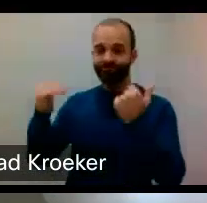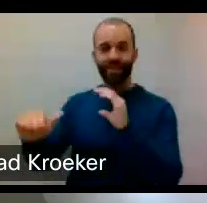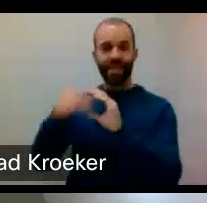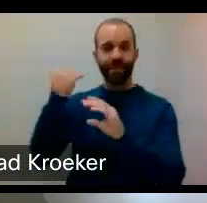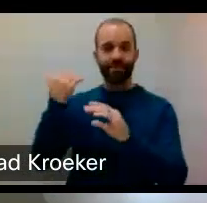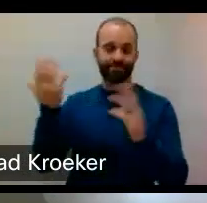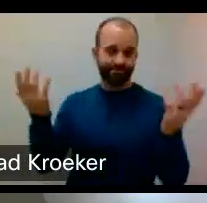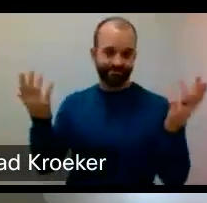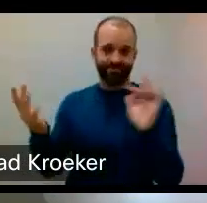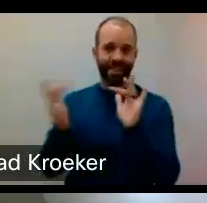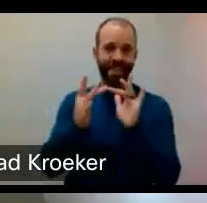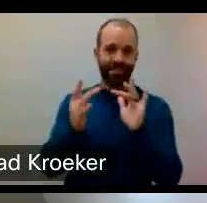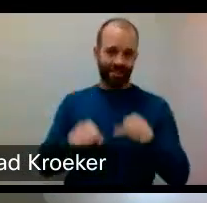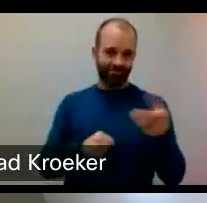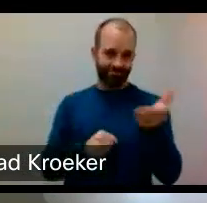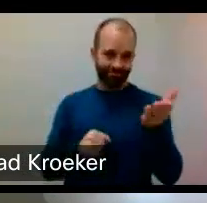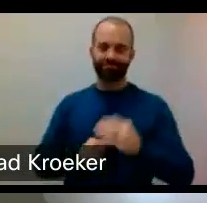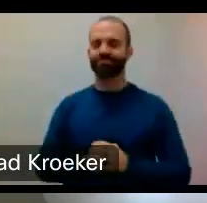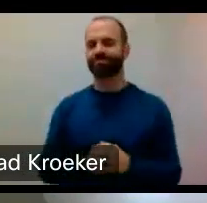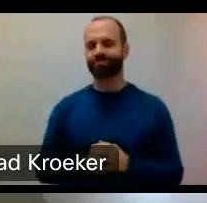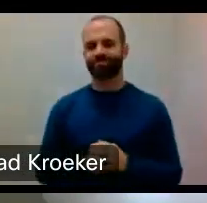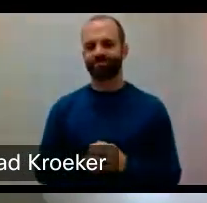to connect with me that way.